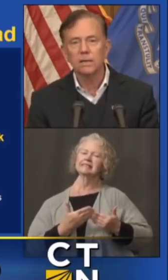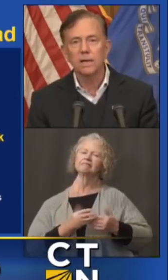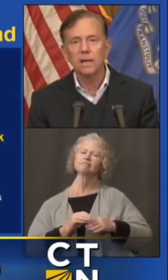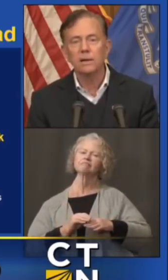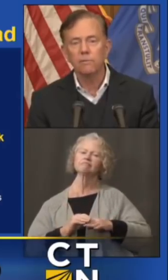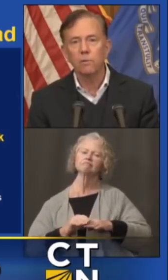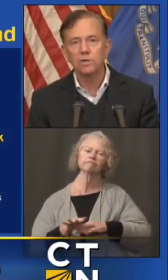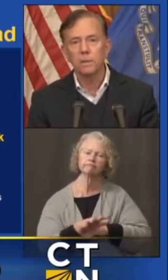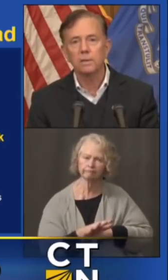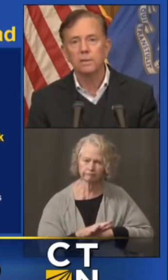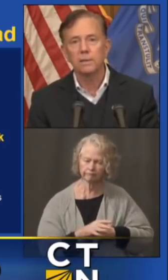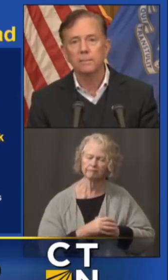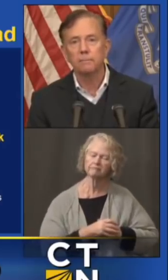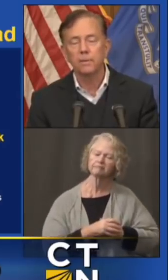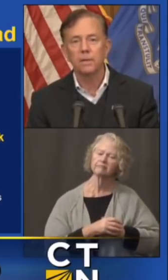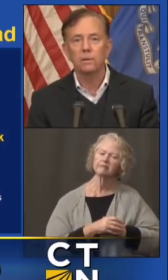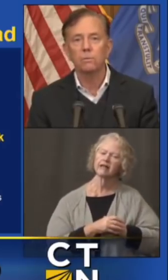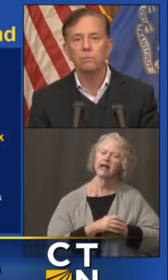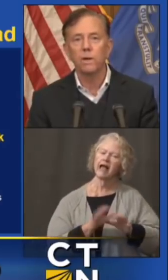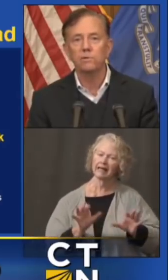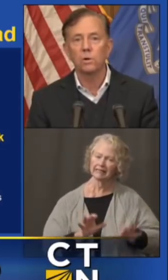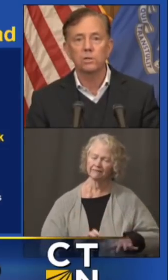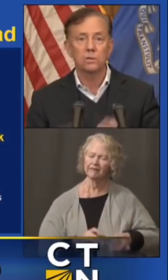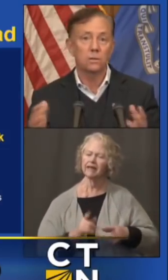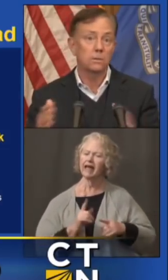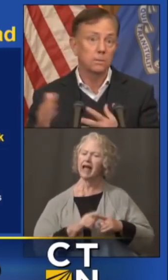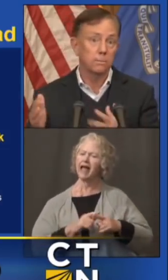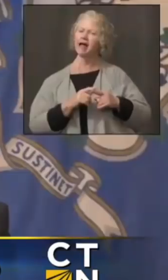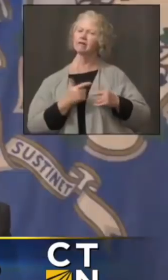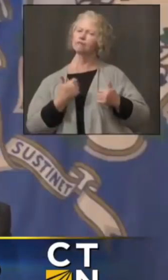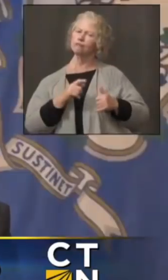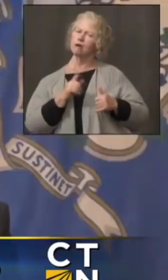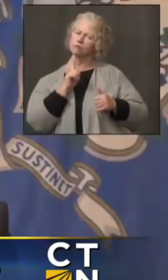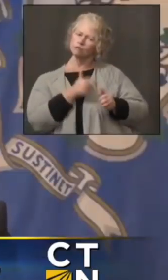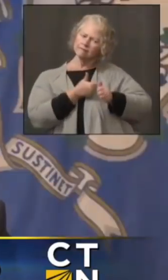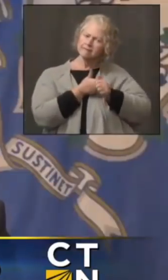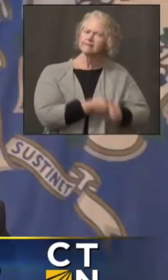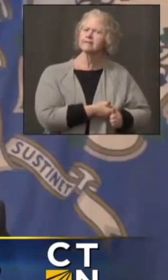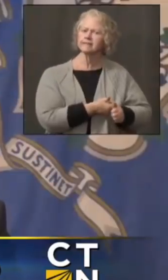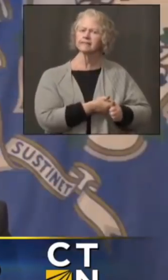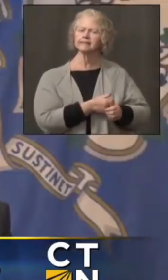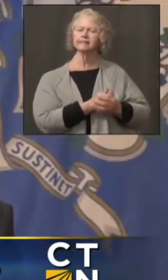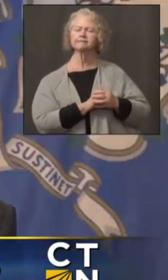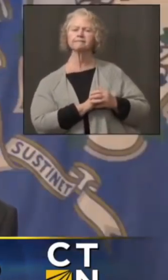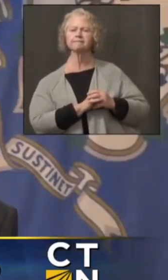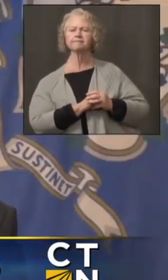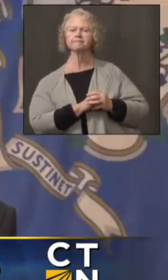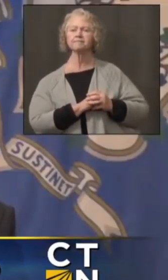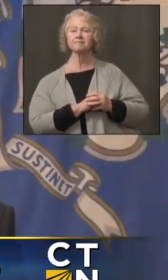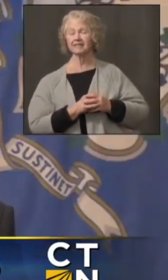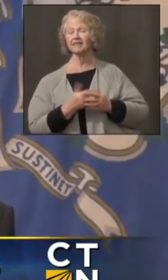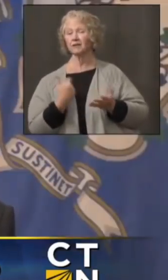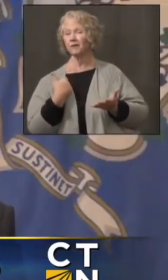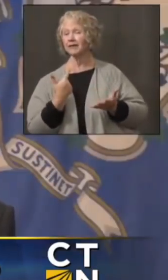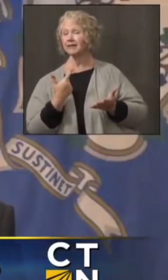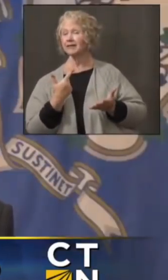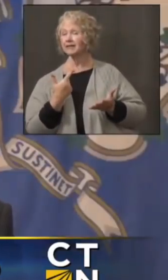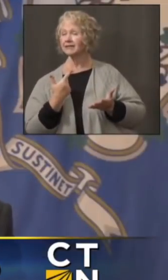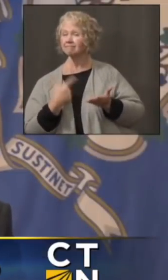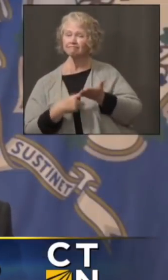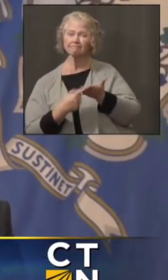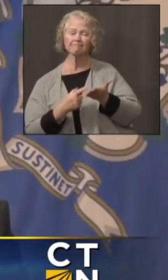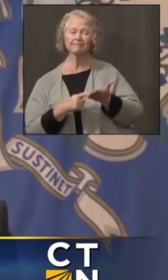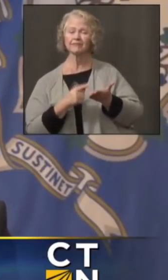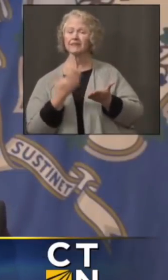and enforcement. We have talked before about some of the